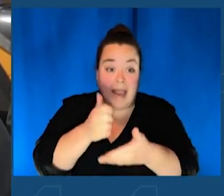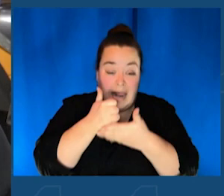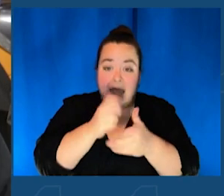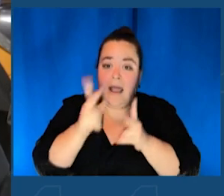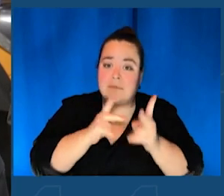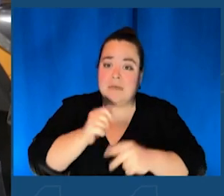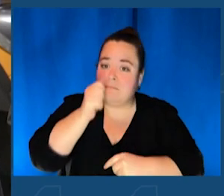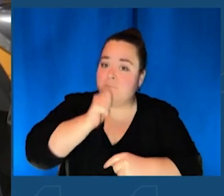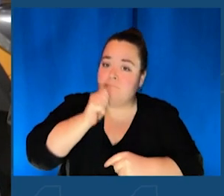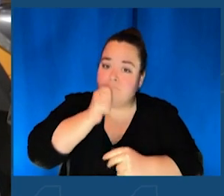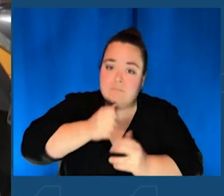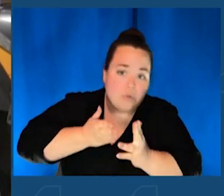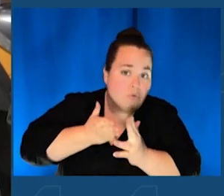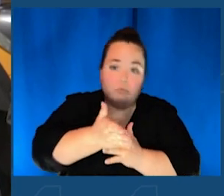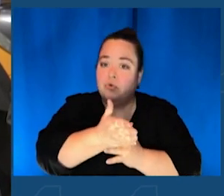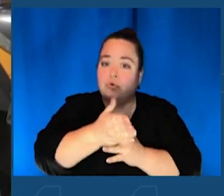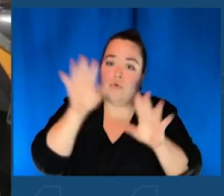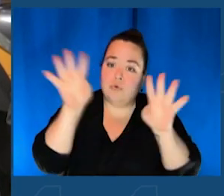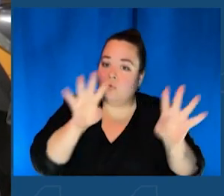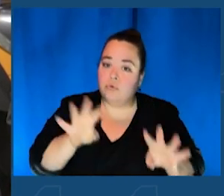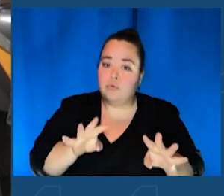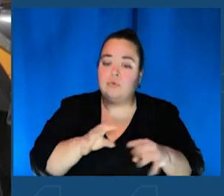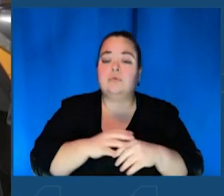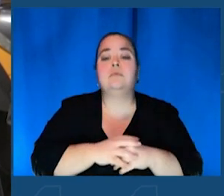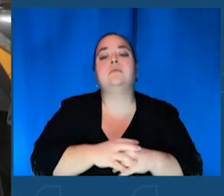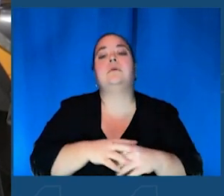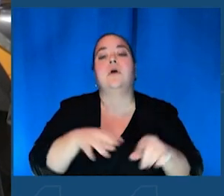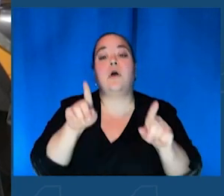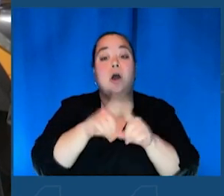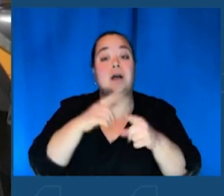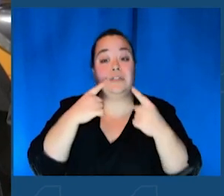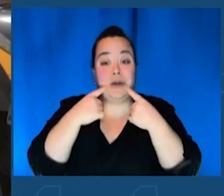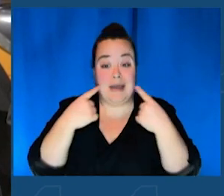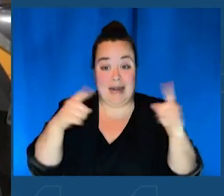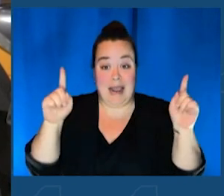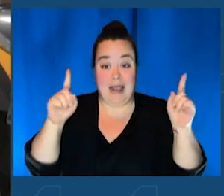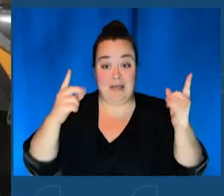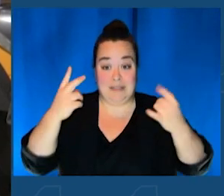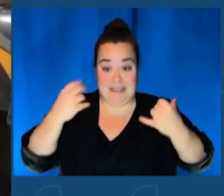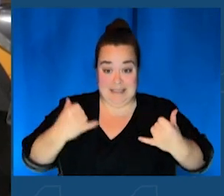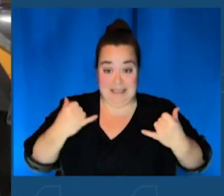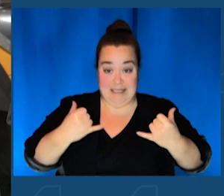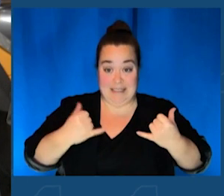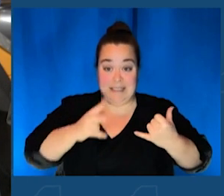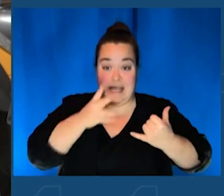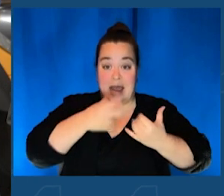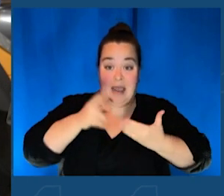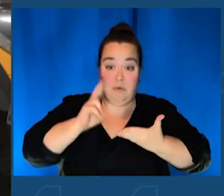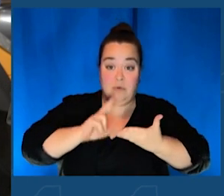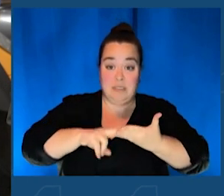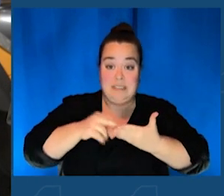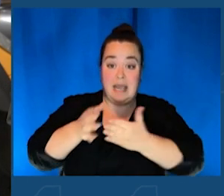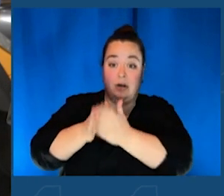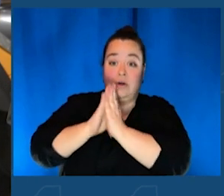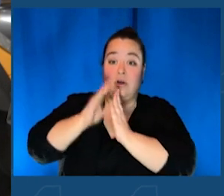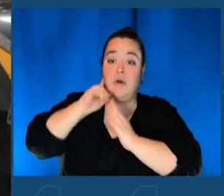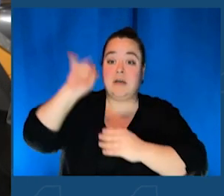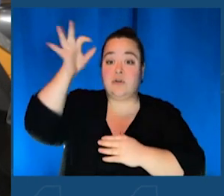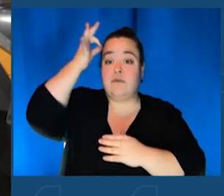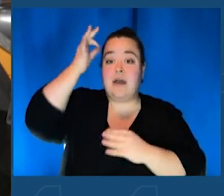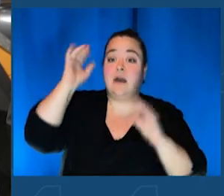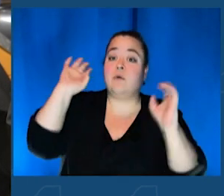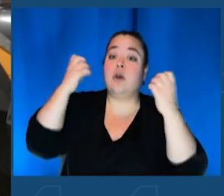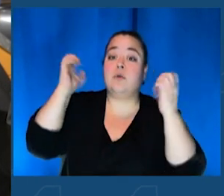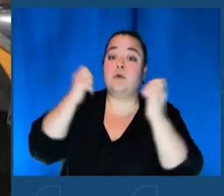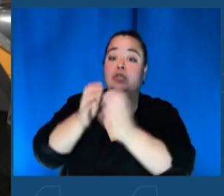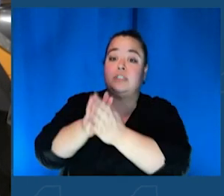best we can. I also want to announce that I will be, as of today, signing a request for a federal emergency declaration.